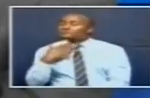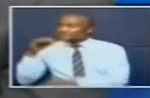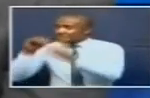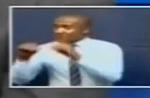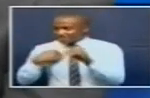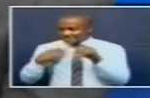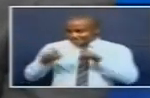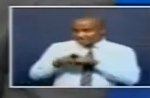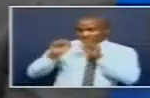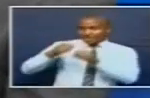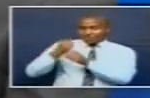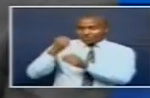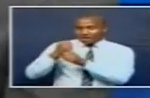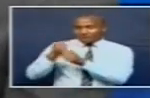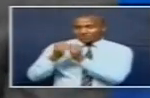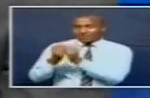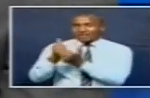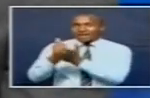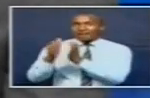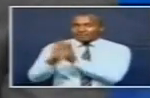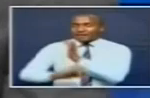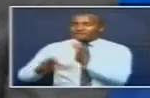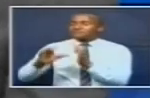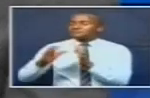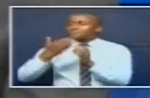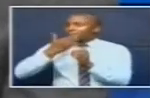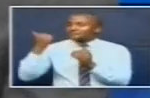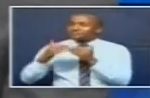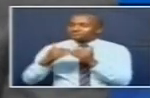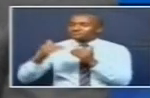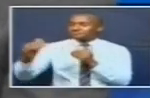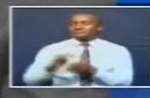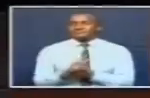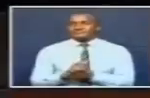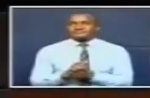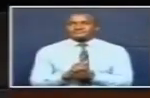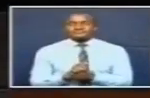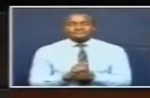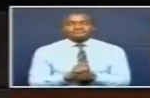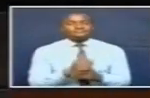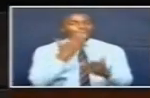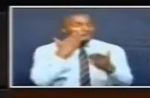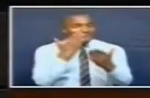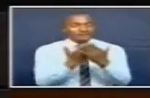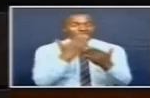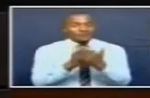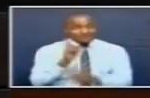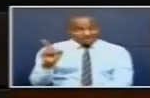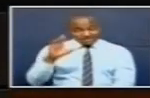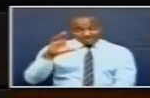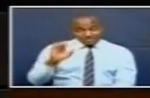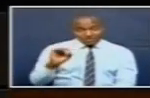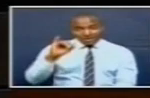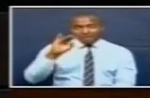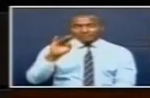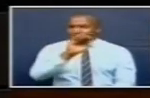can work together to make this country far much better than what we have today. All right, thank you so much. That is Ezra Chiloba, CEO of IEBC. We're asking you tonight,